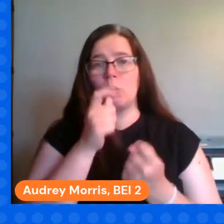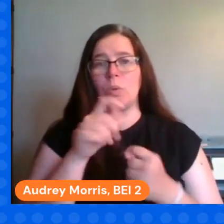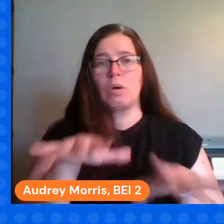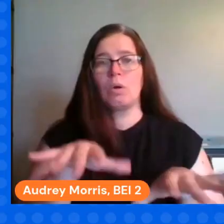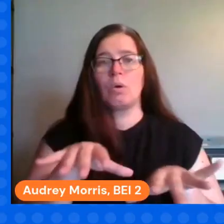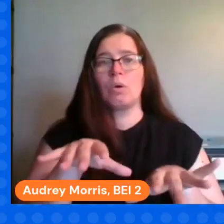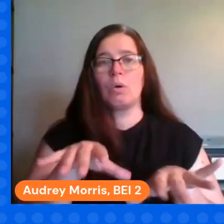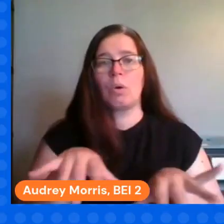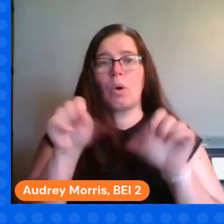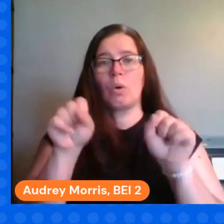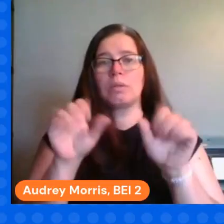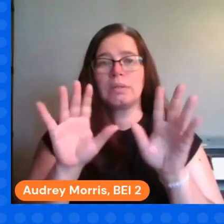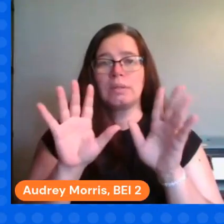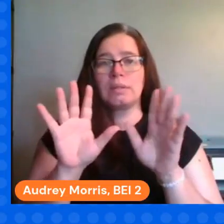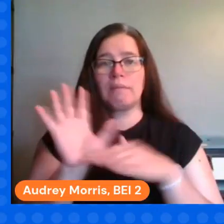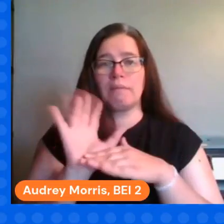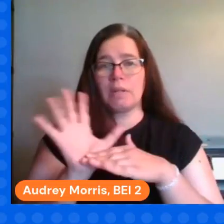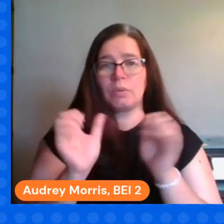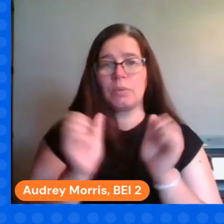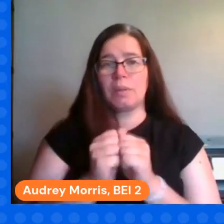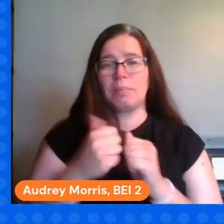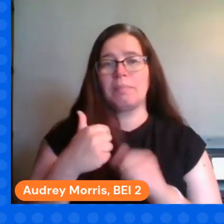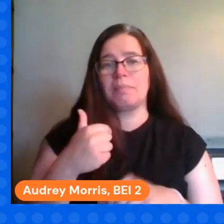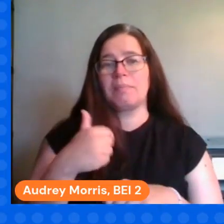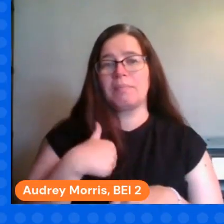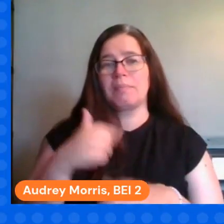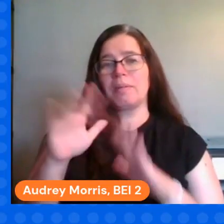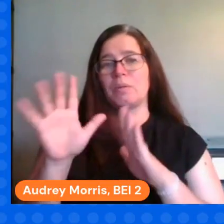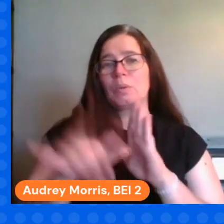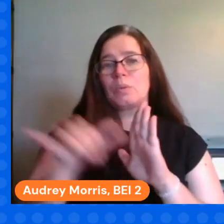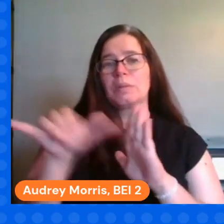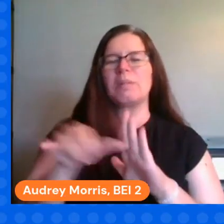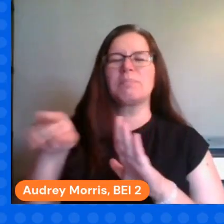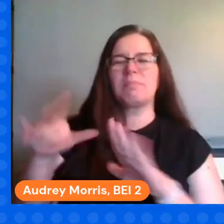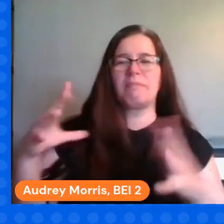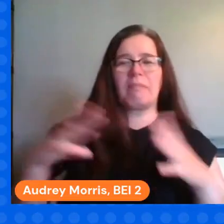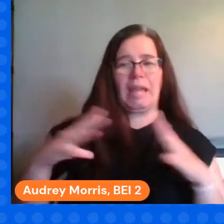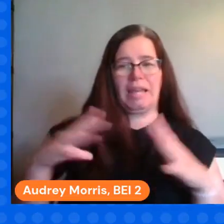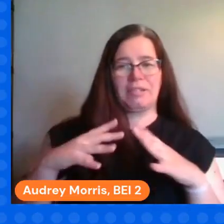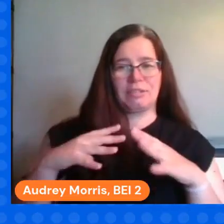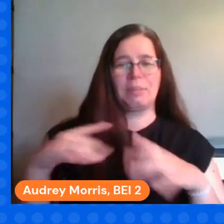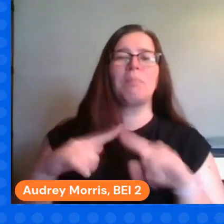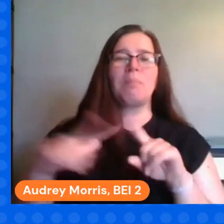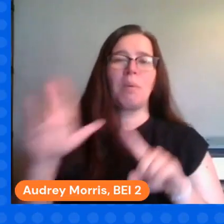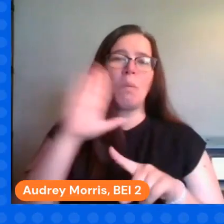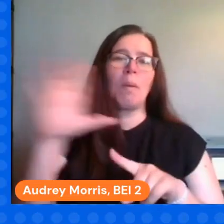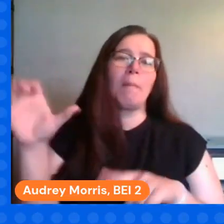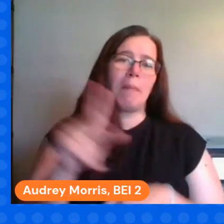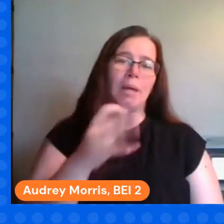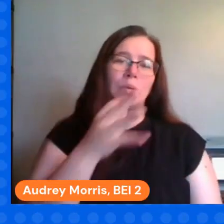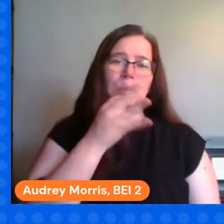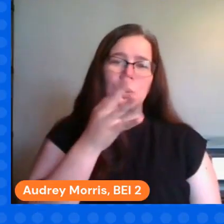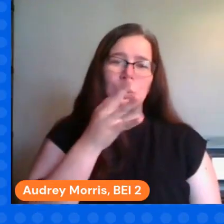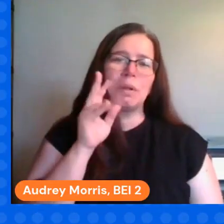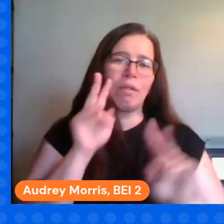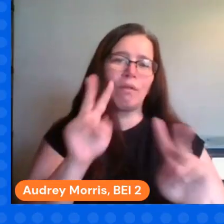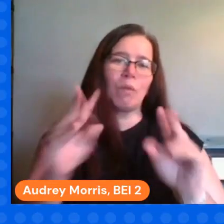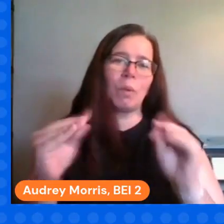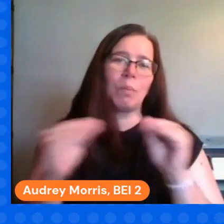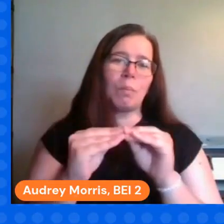YouTube. Zinnia is taking a much-deserved vacation, but we'll be back soon. So you can look forward to more Zinnia